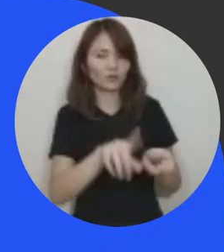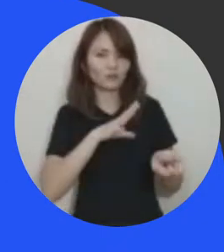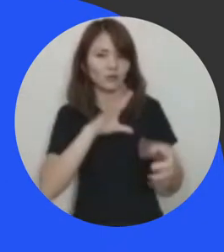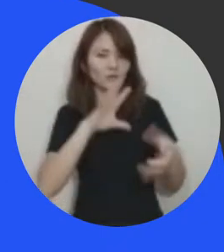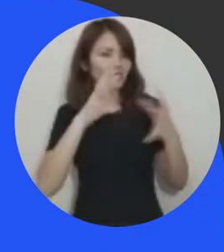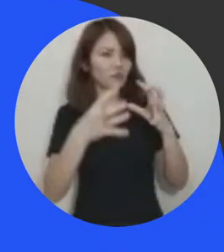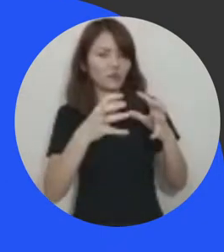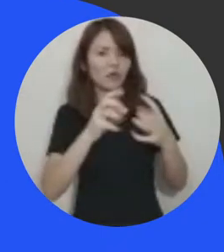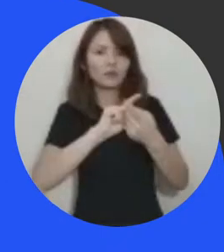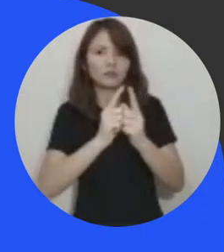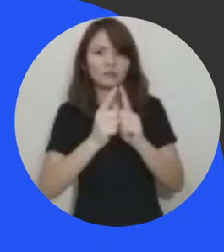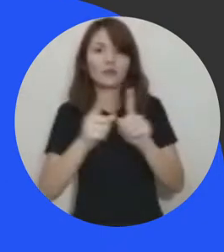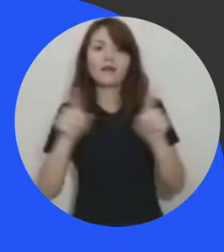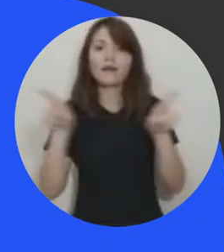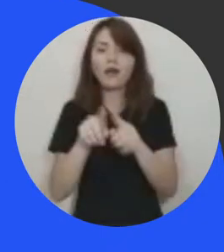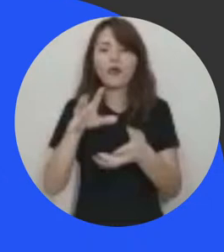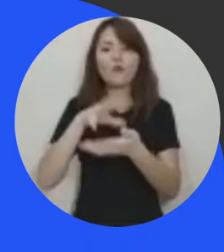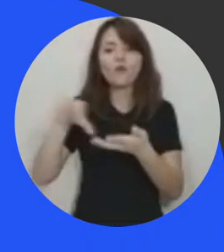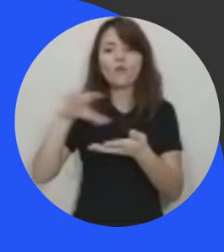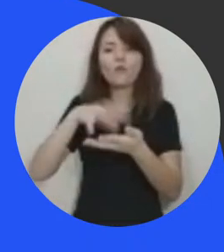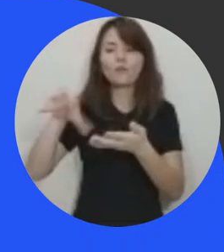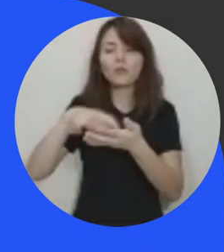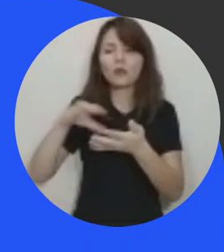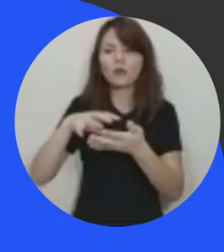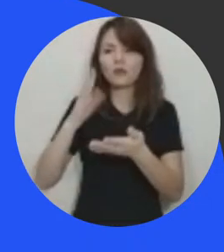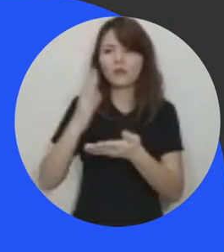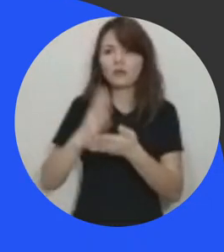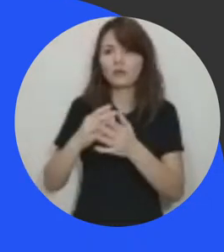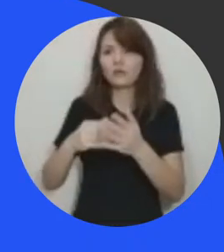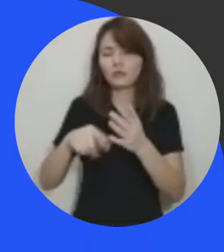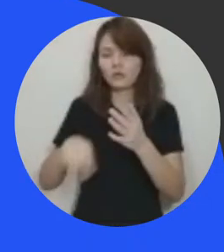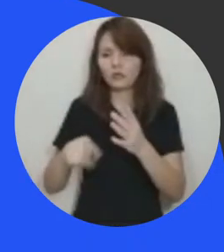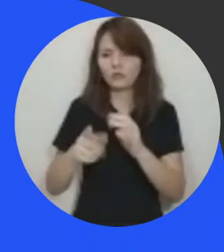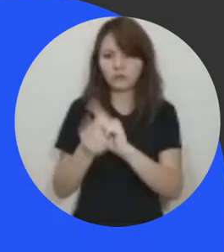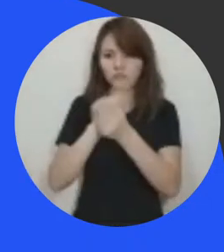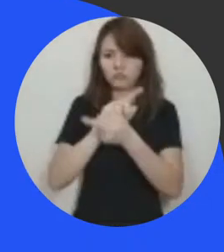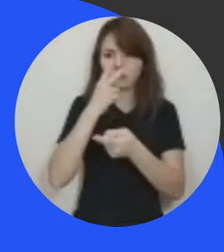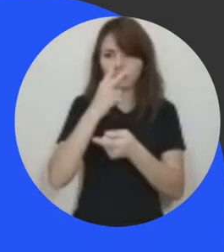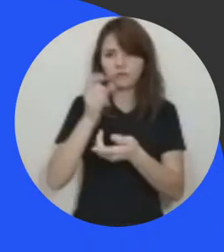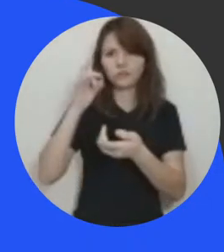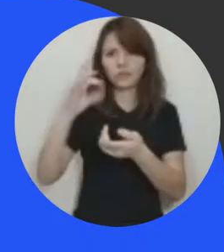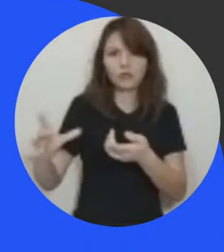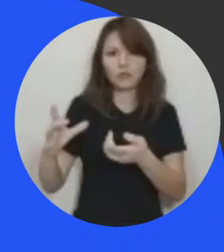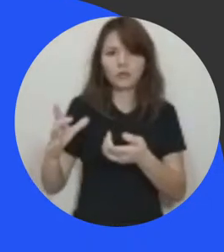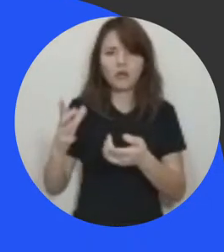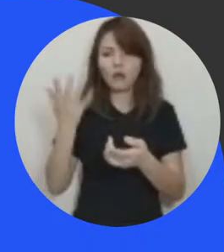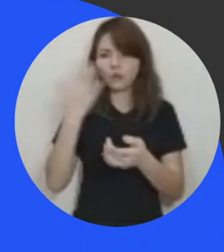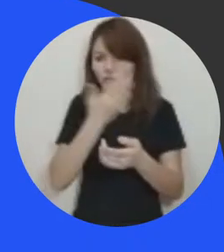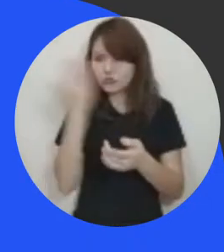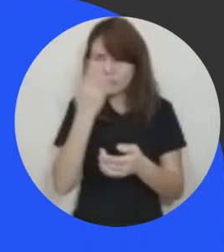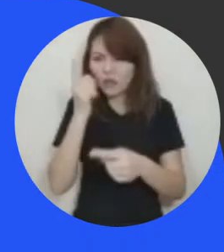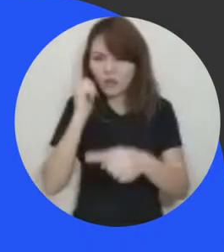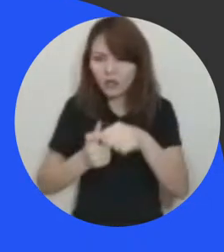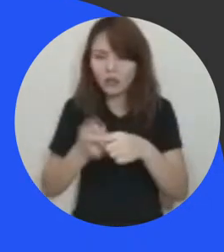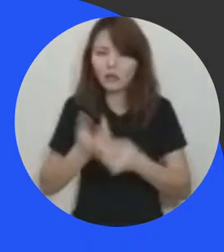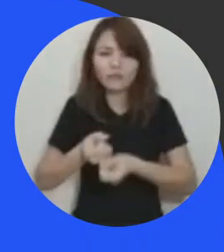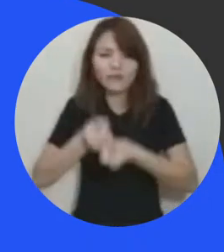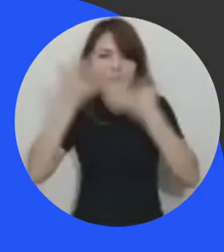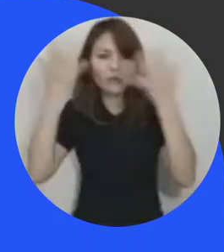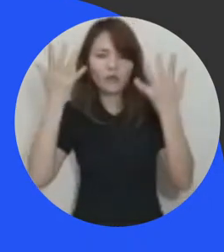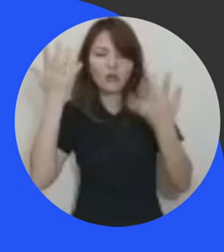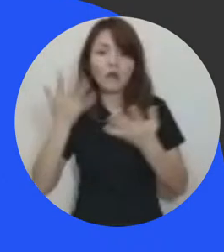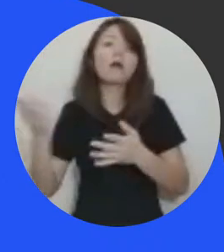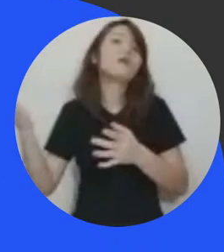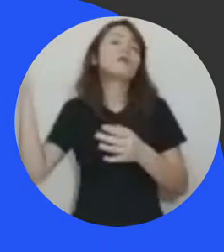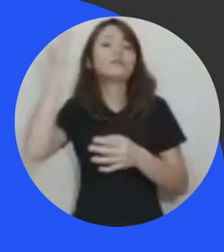might get a really big change that means you can't read the document anymore. And in a virus, you can get changes that mean the virus is